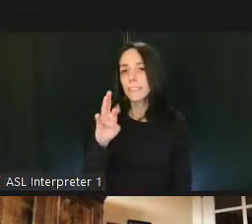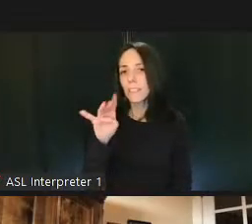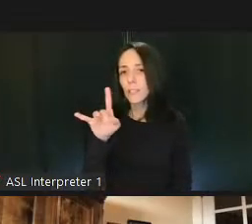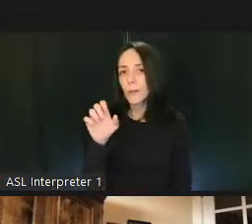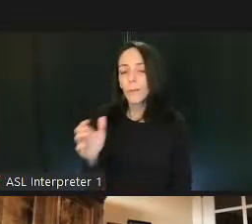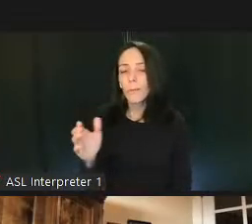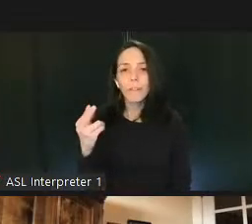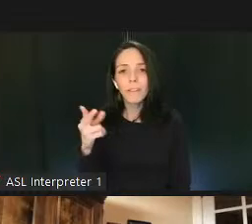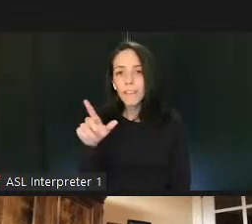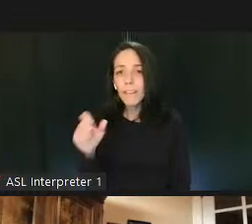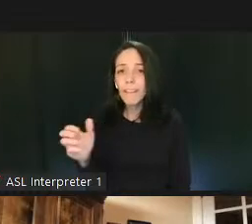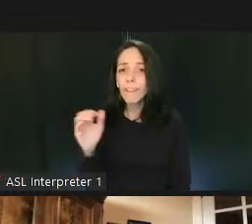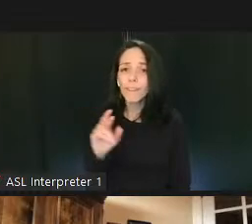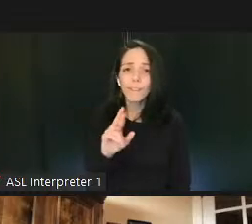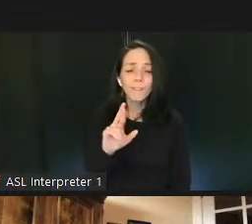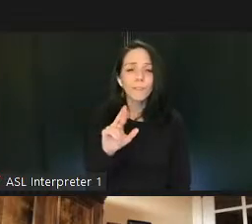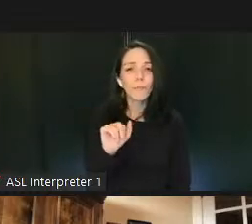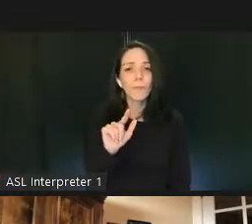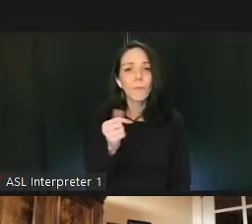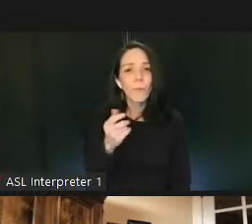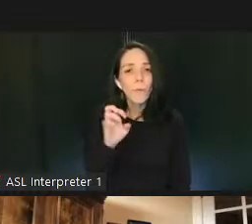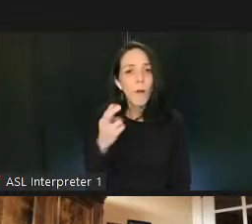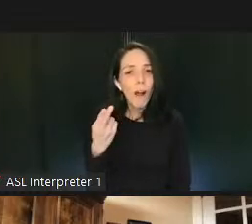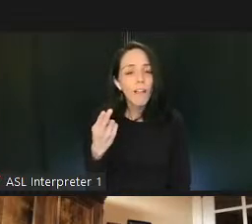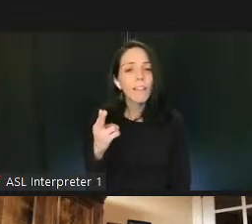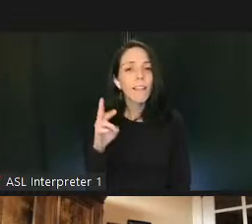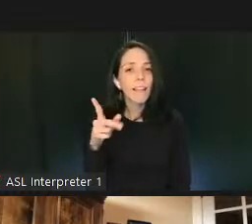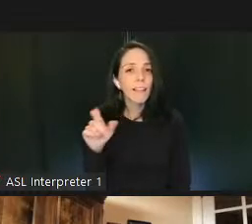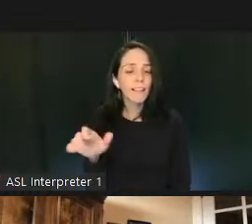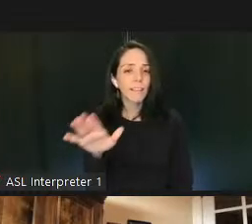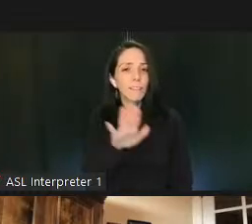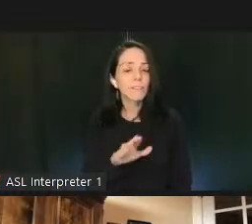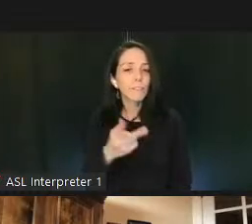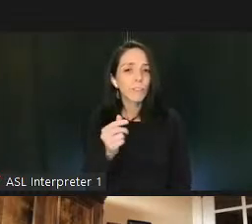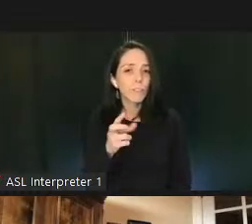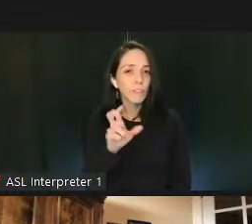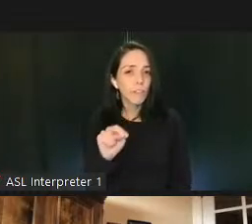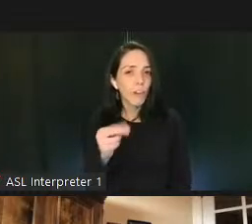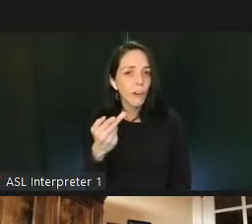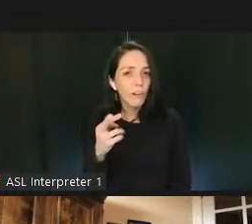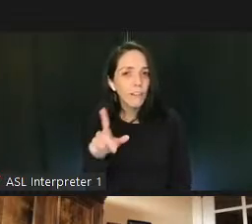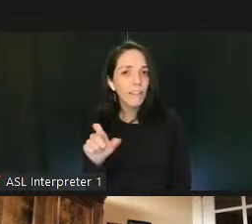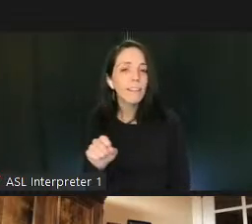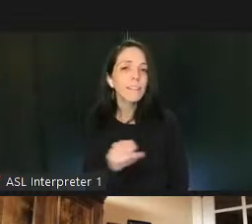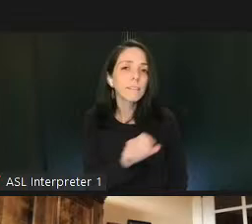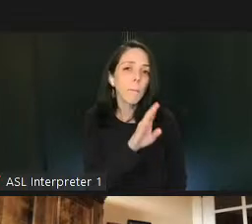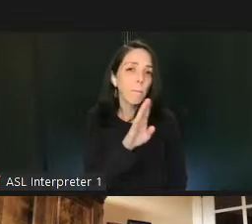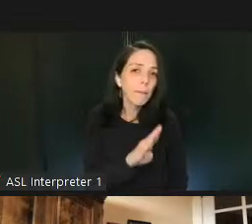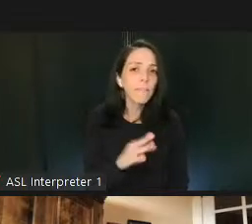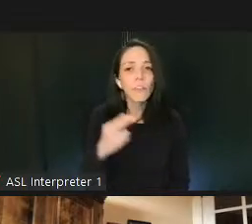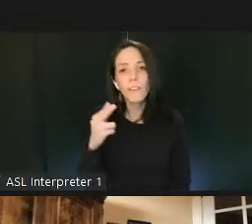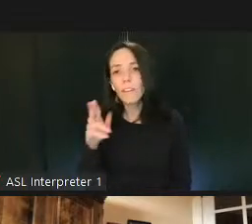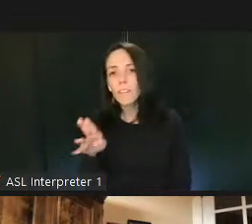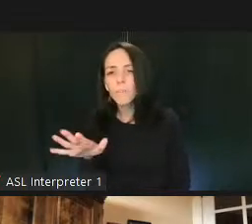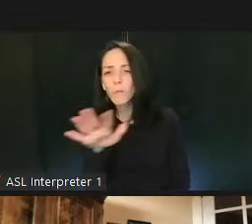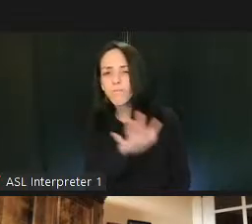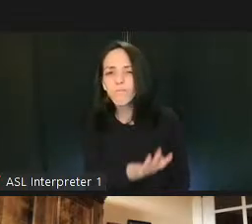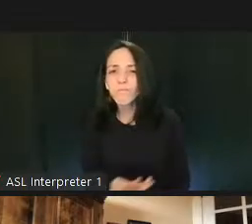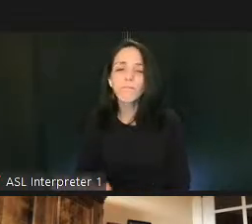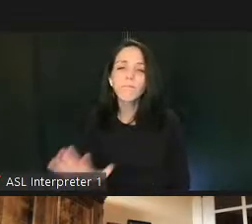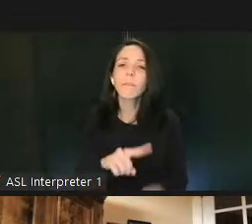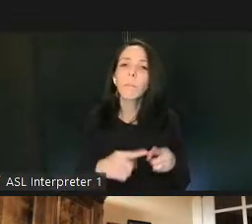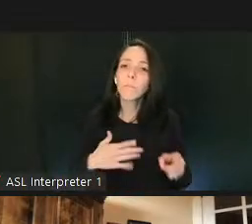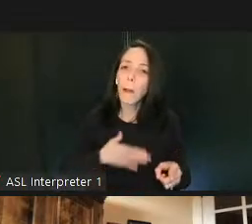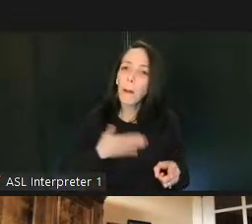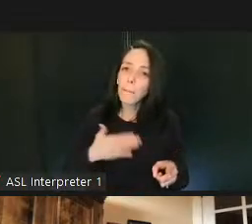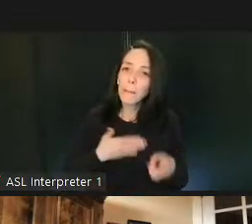Raleigh Hills, parts of Garden Home, part of Beaverton, part of Hillsborough. But I'm really pleased to be here